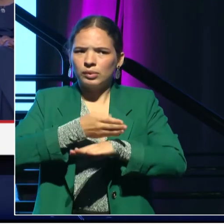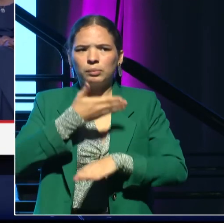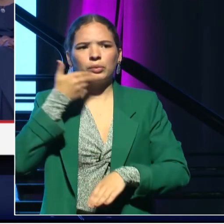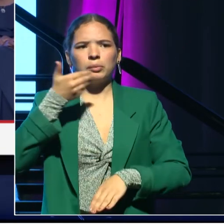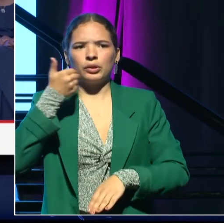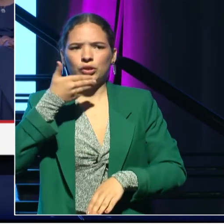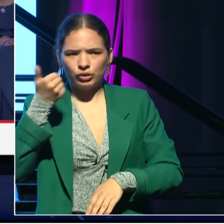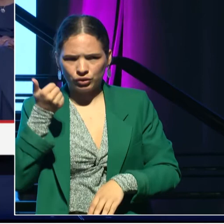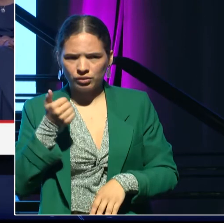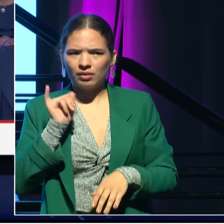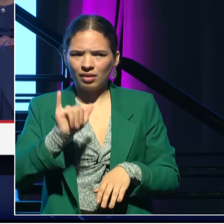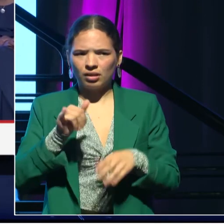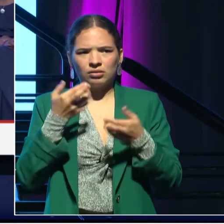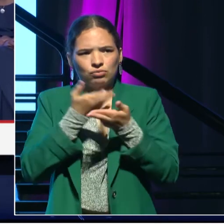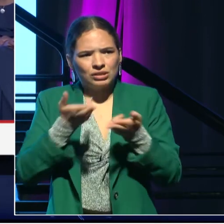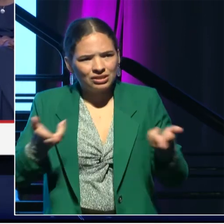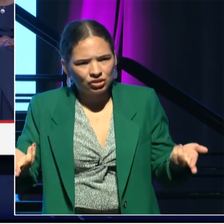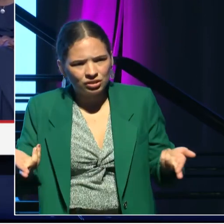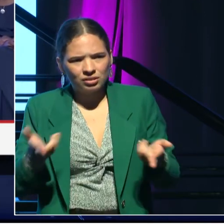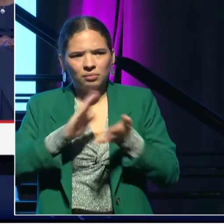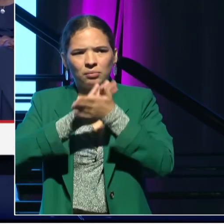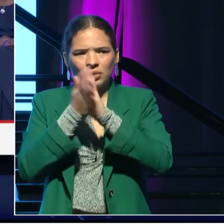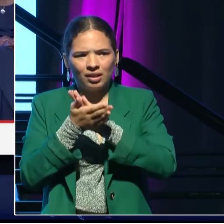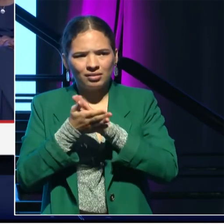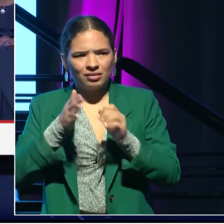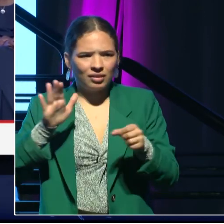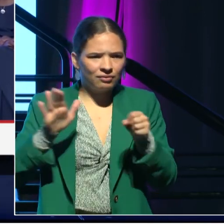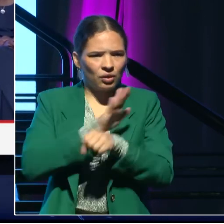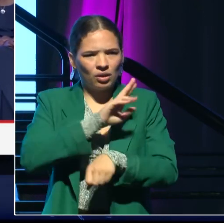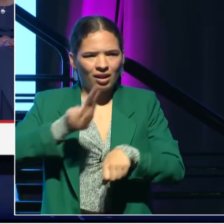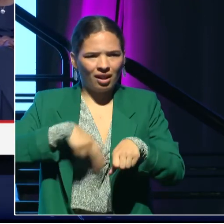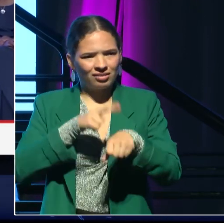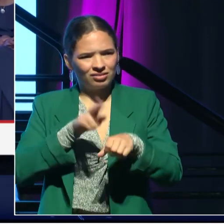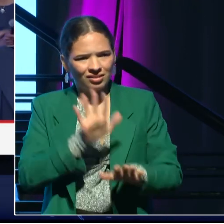resources to take it nationwide. Yes. Thank you. Thank you, Congresswoman.